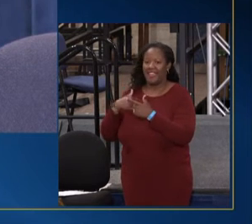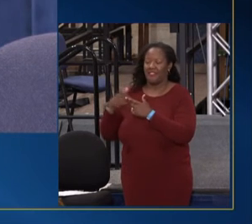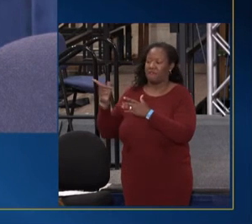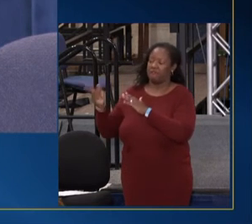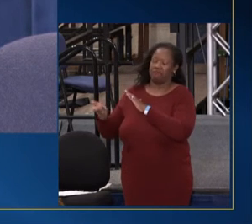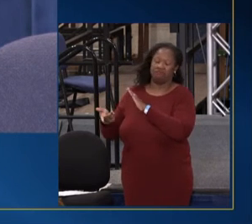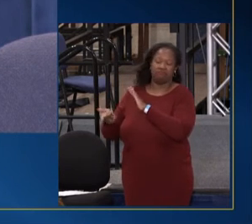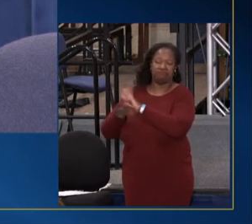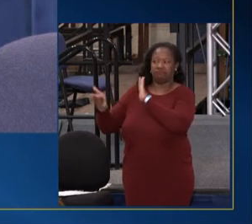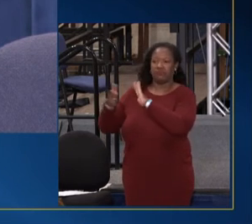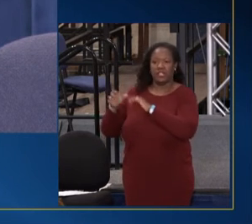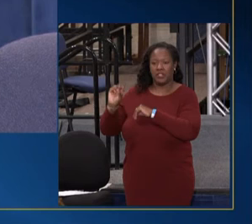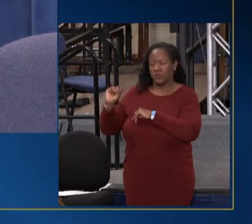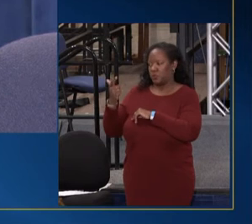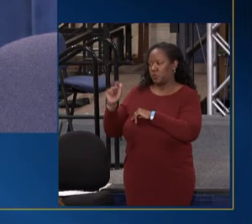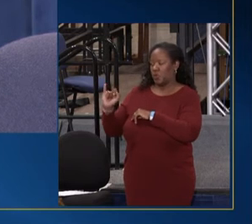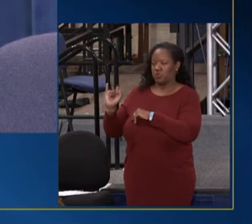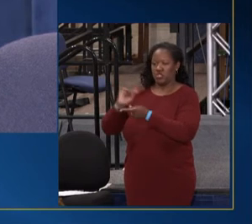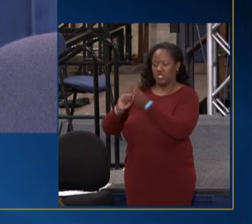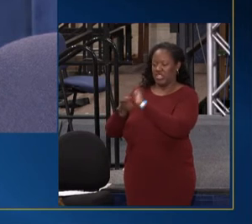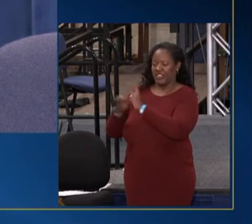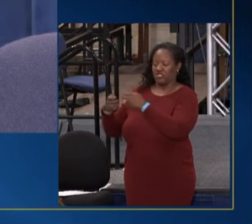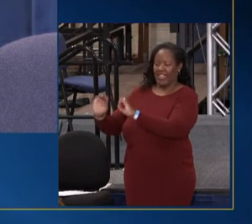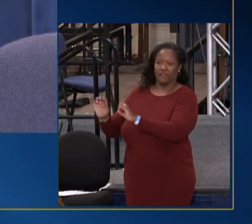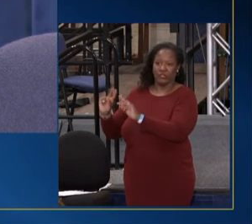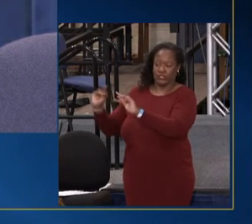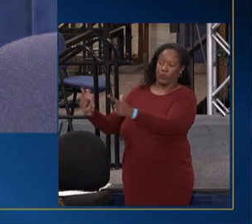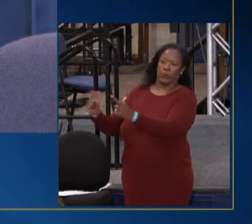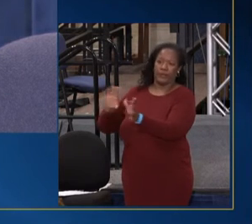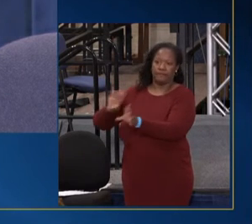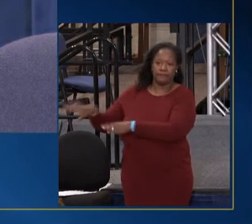rejected SOGI change efforts.